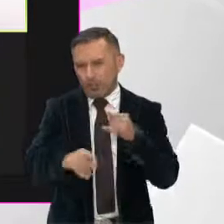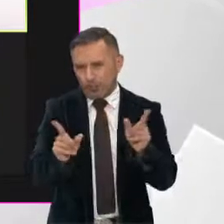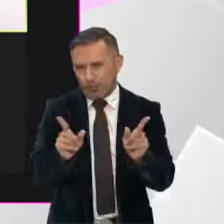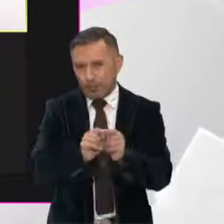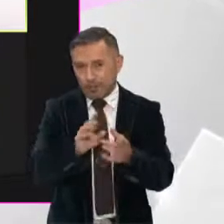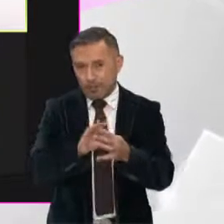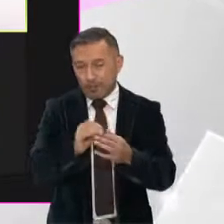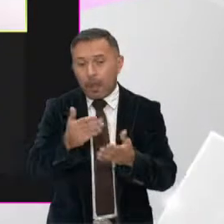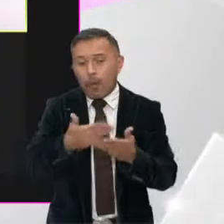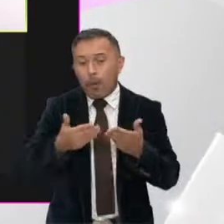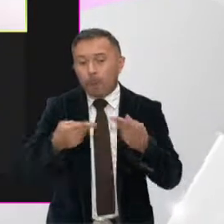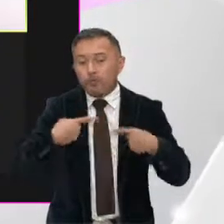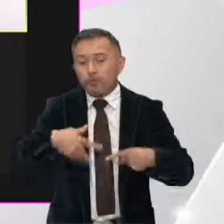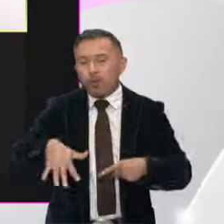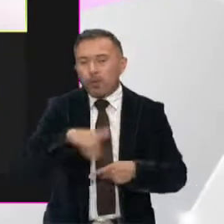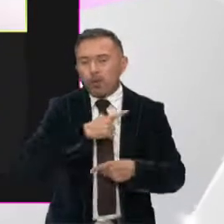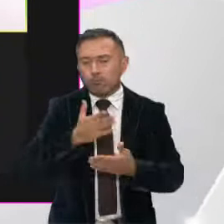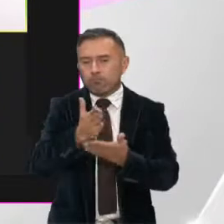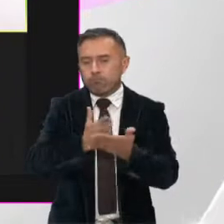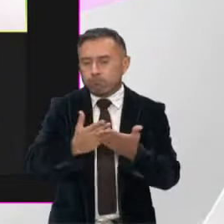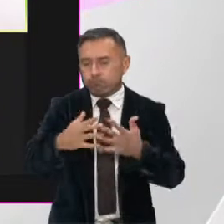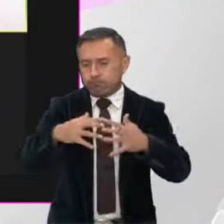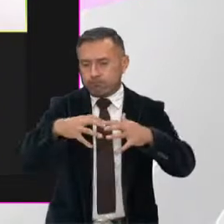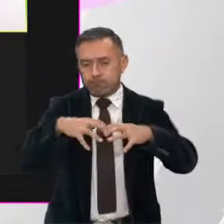finish, are